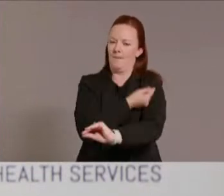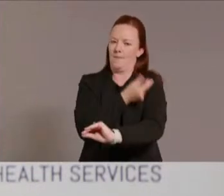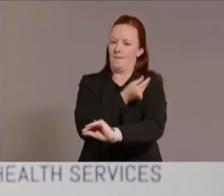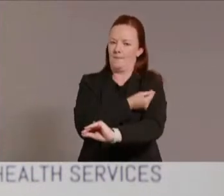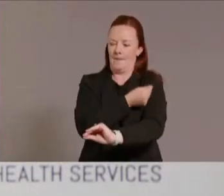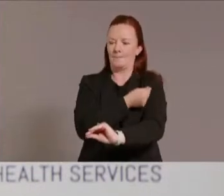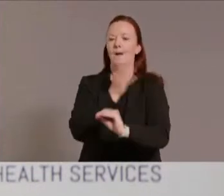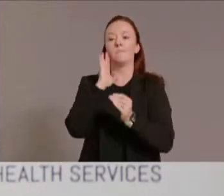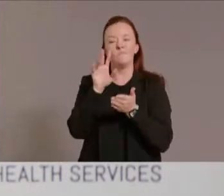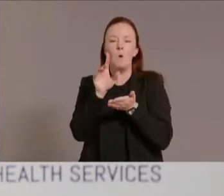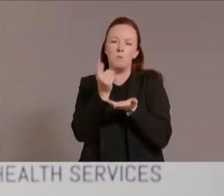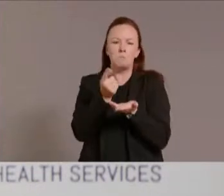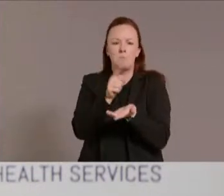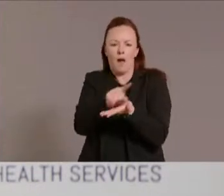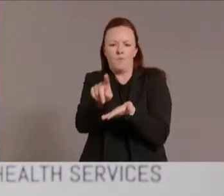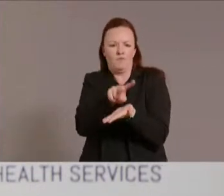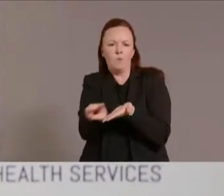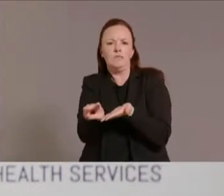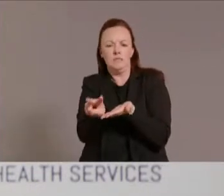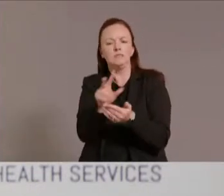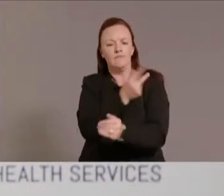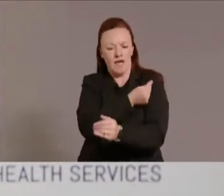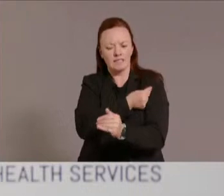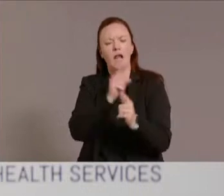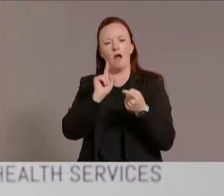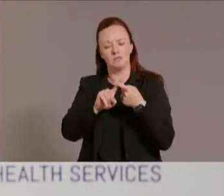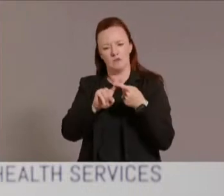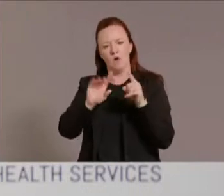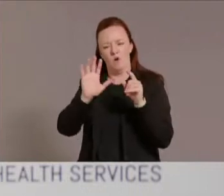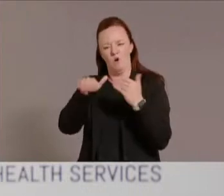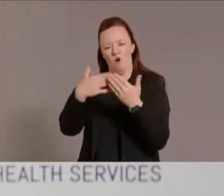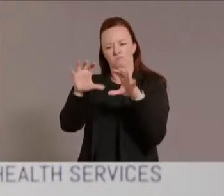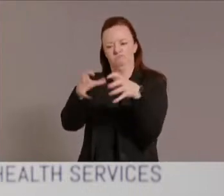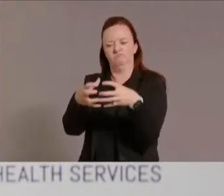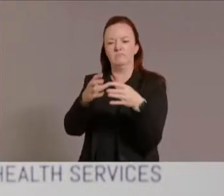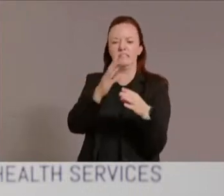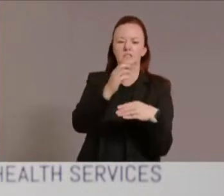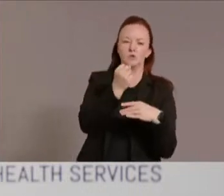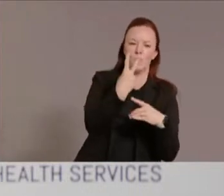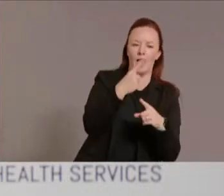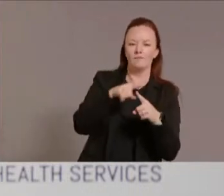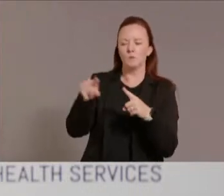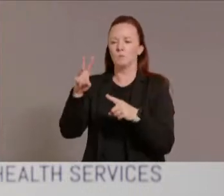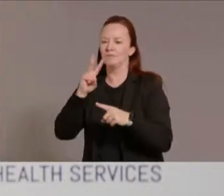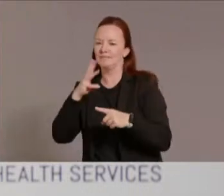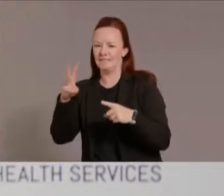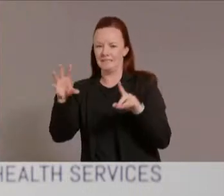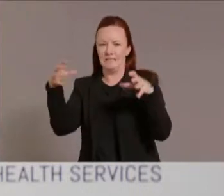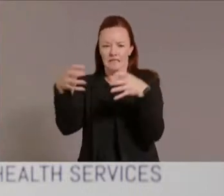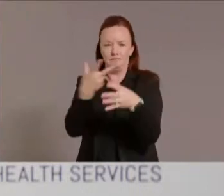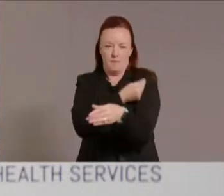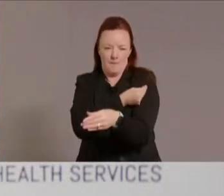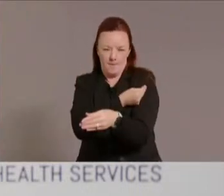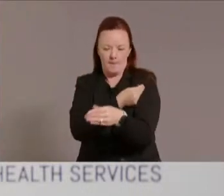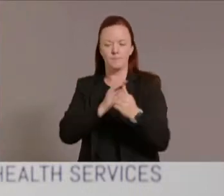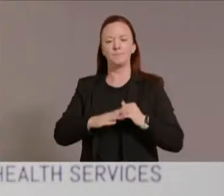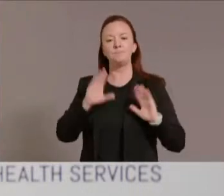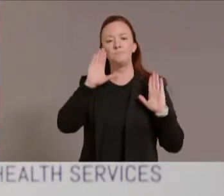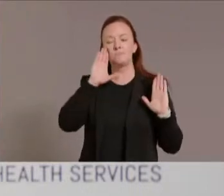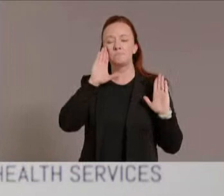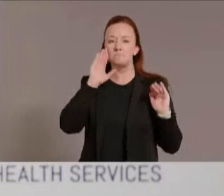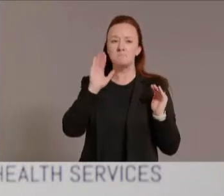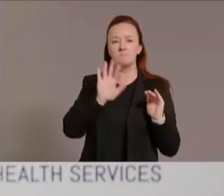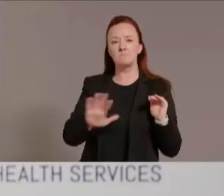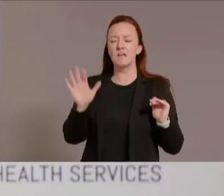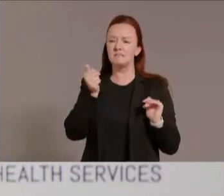vaccinated for a couple of weeks. We anticipate that there's about 320 to 400,000 more